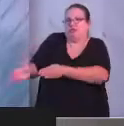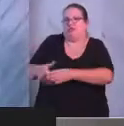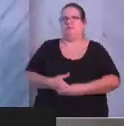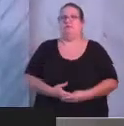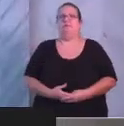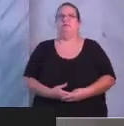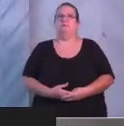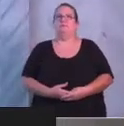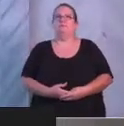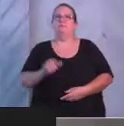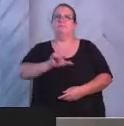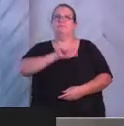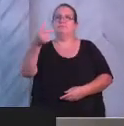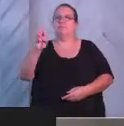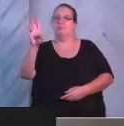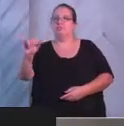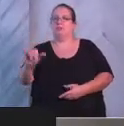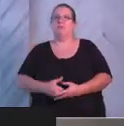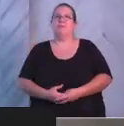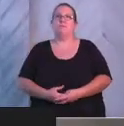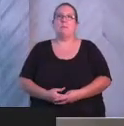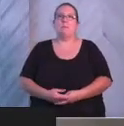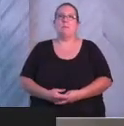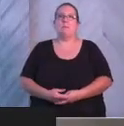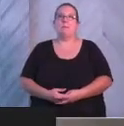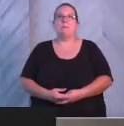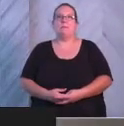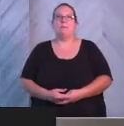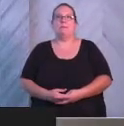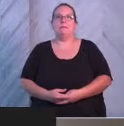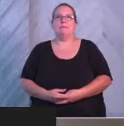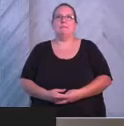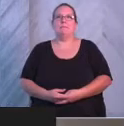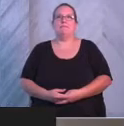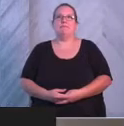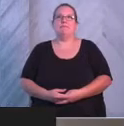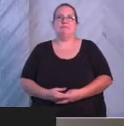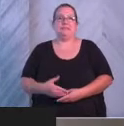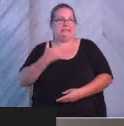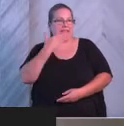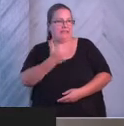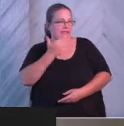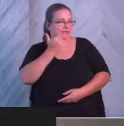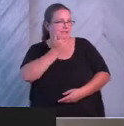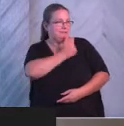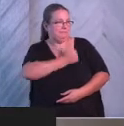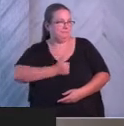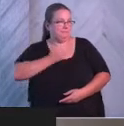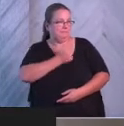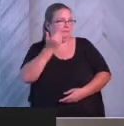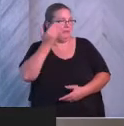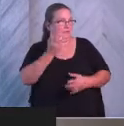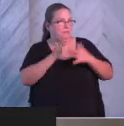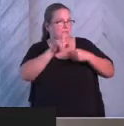All right, Shelley, this question to you, please. Thanks. I'm sorry, I don't really know much about the situation, and I didn't